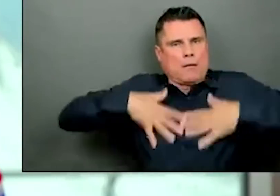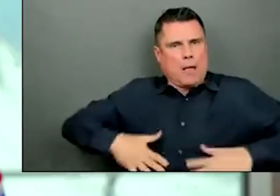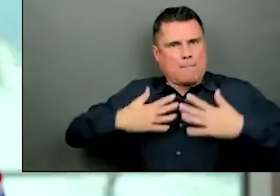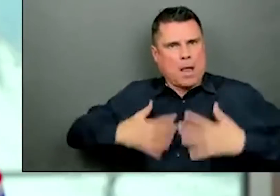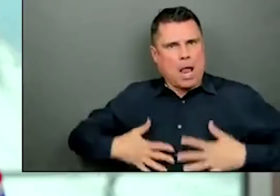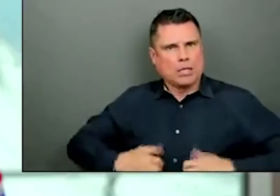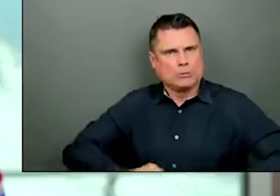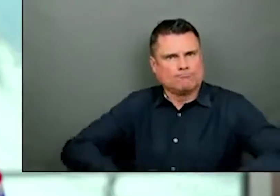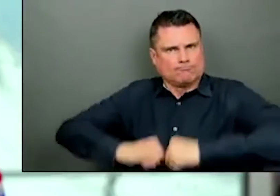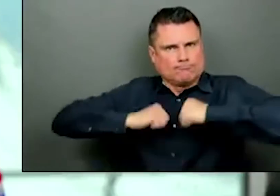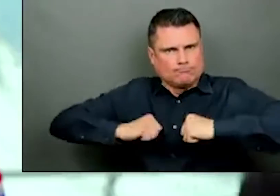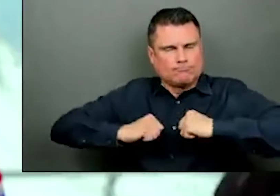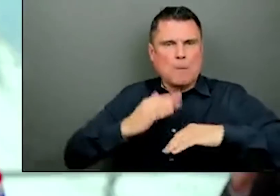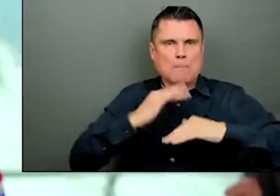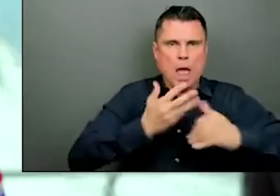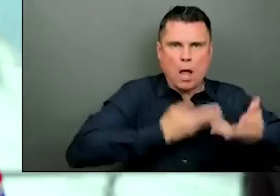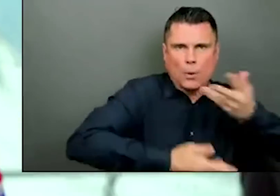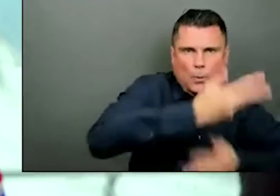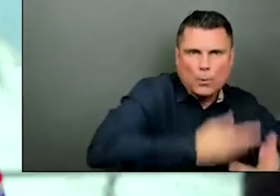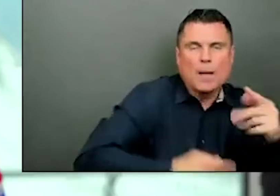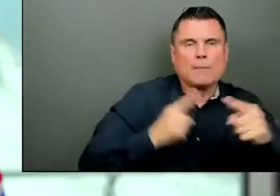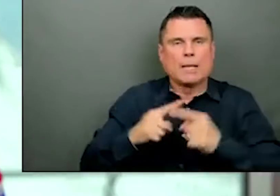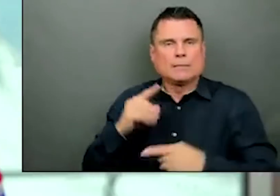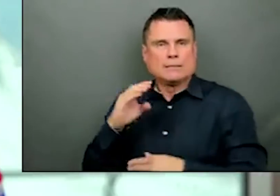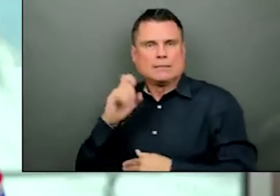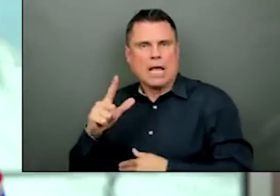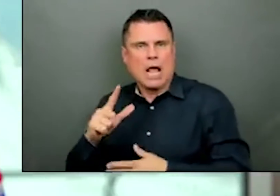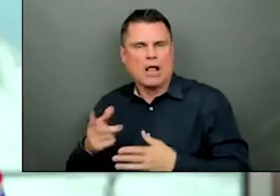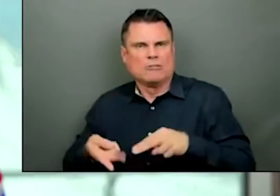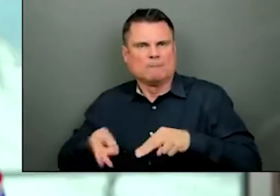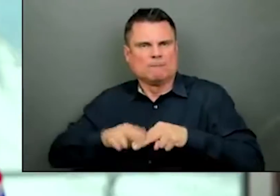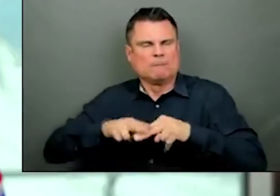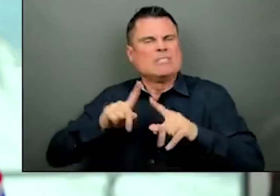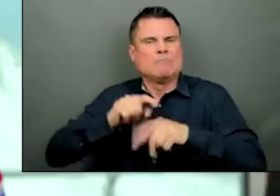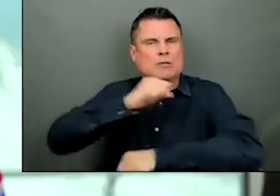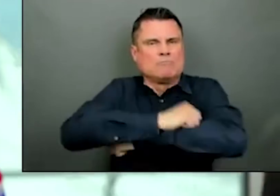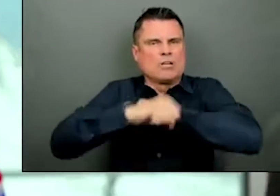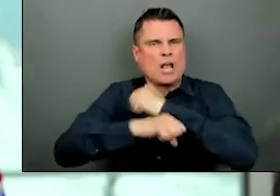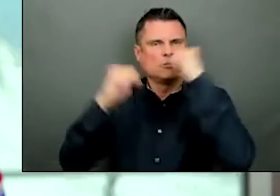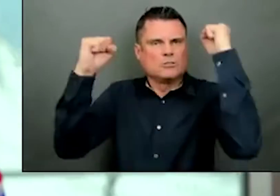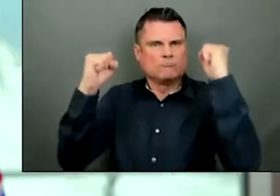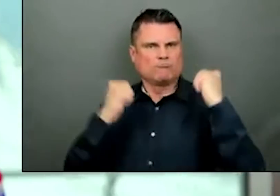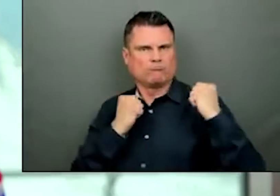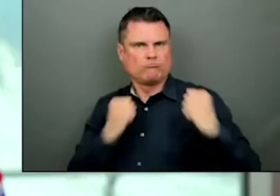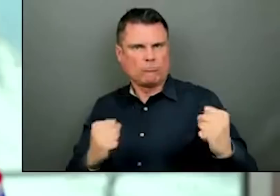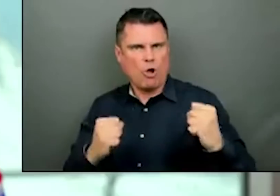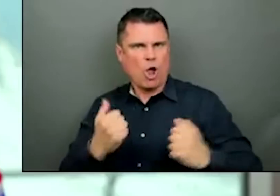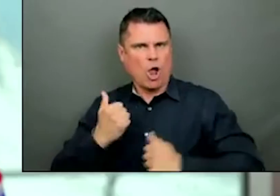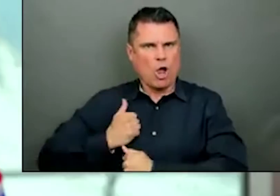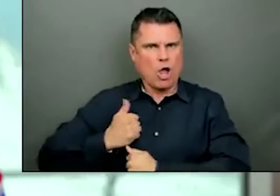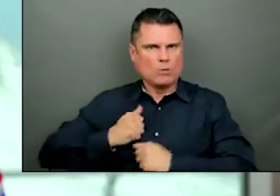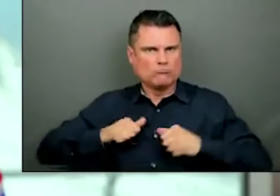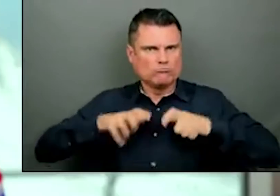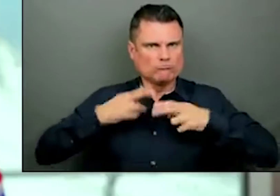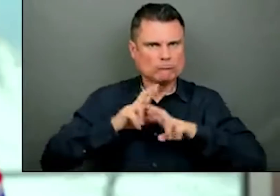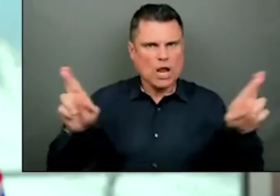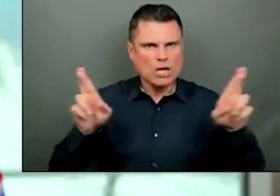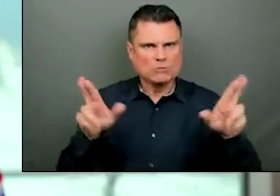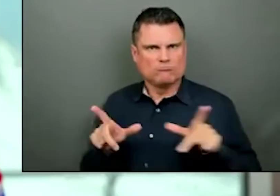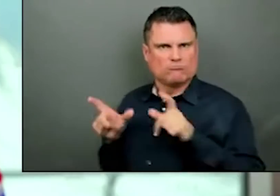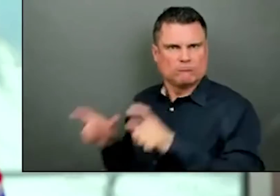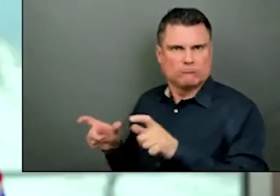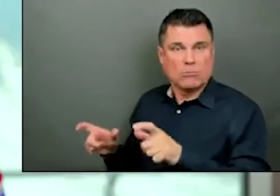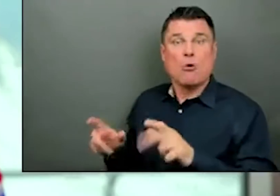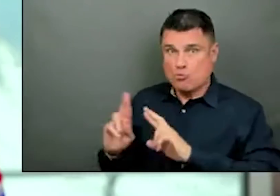be learning as we learn more about how the vaccines are working in people around the world. We also don't know how well